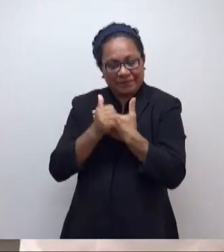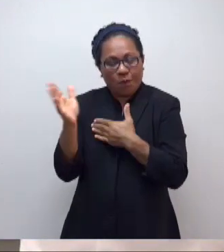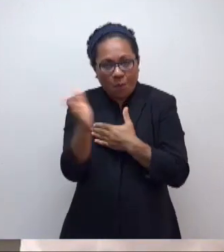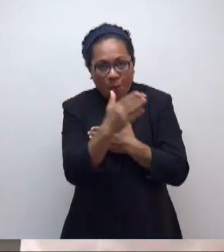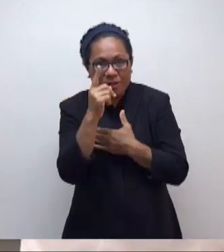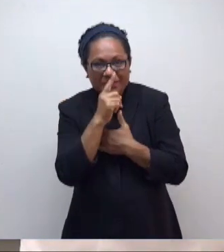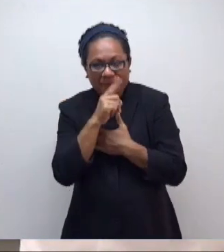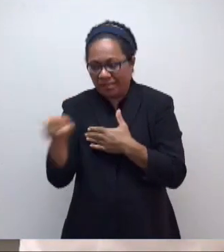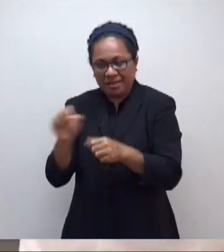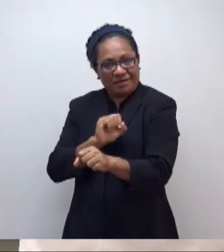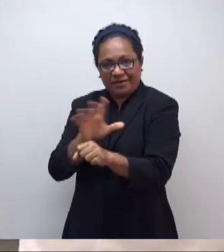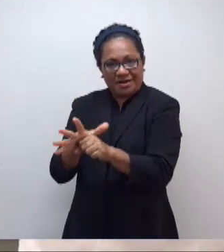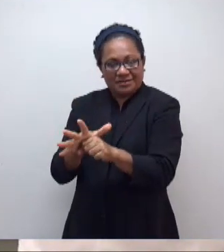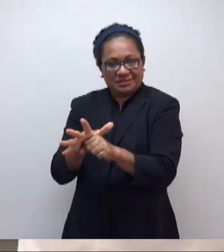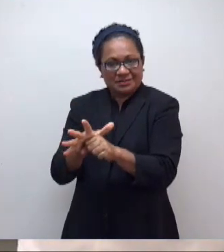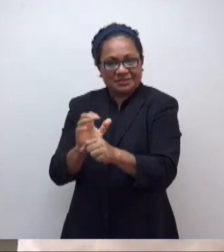that they save.